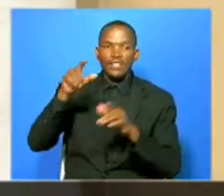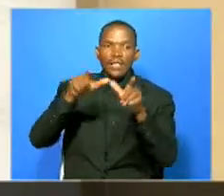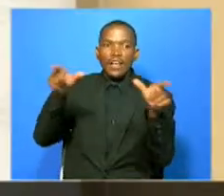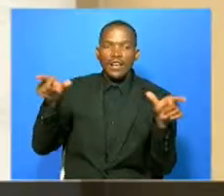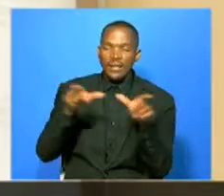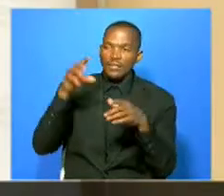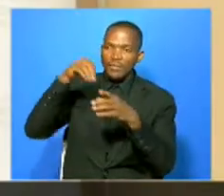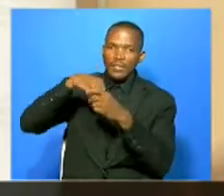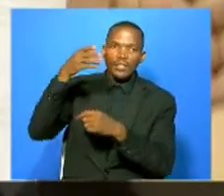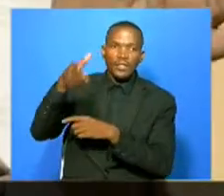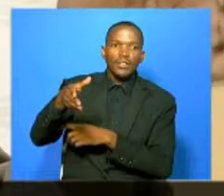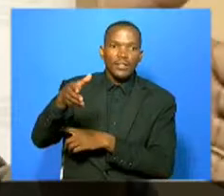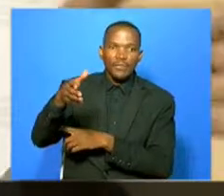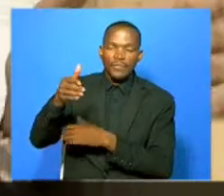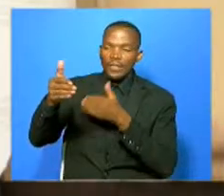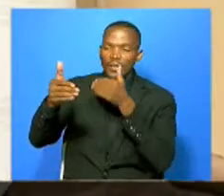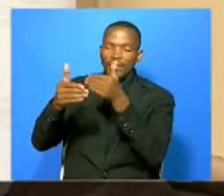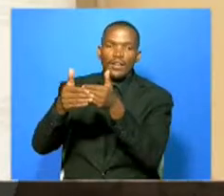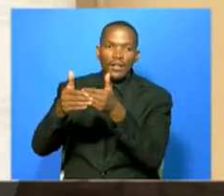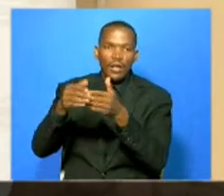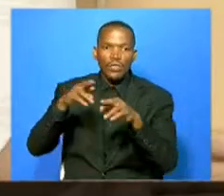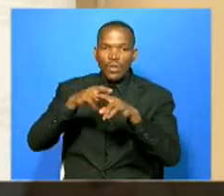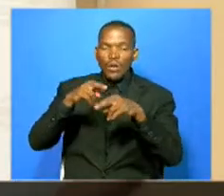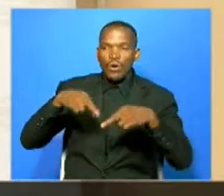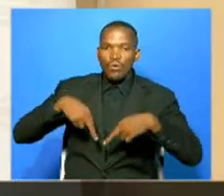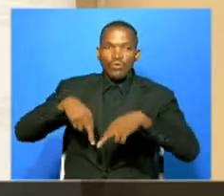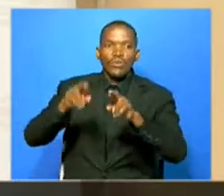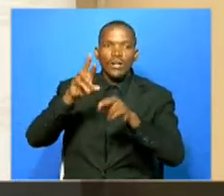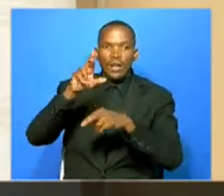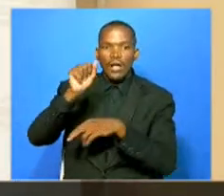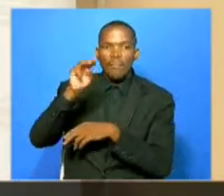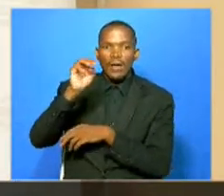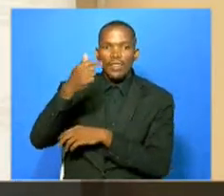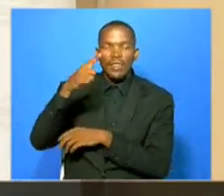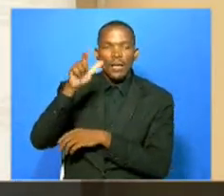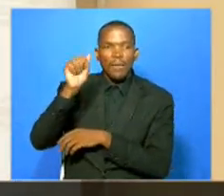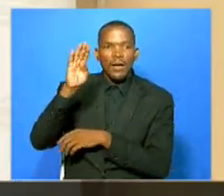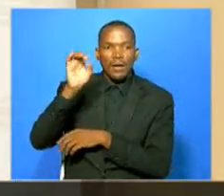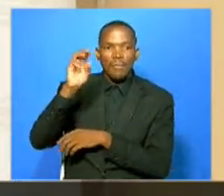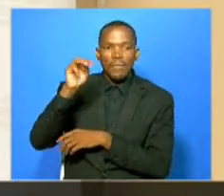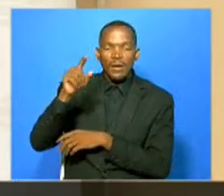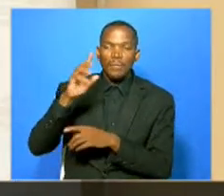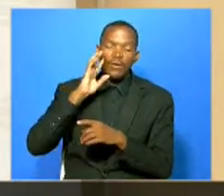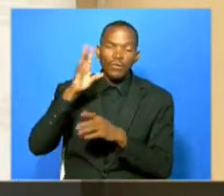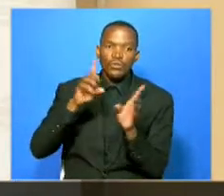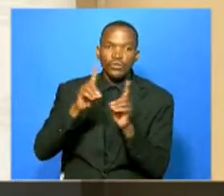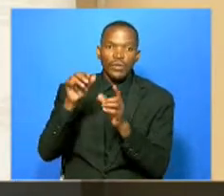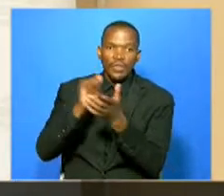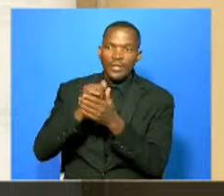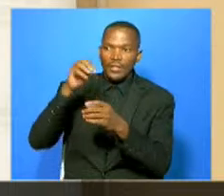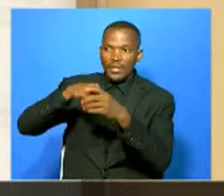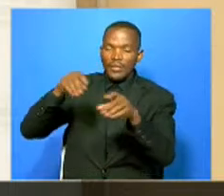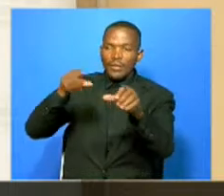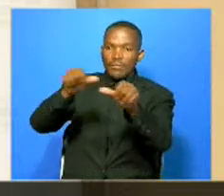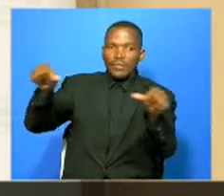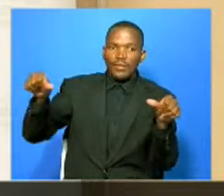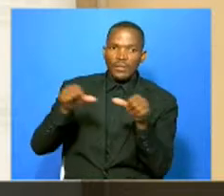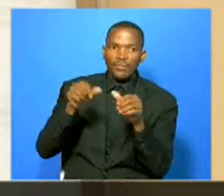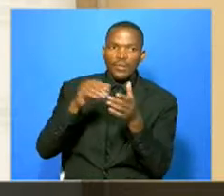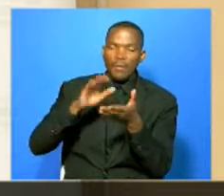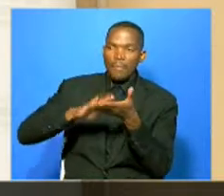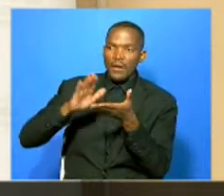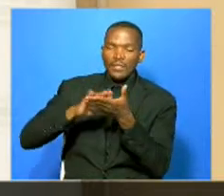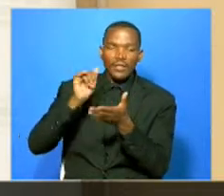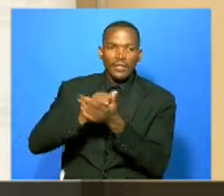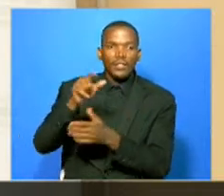ko tseleng gaufi le tsela ya Ramatabama ke gone ko taba re dira re dira teng ka one madi a seng re